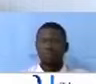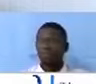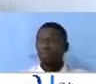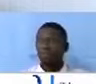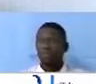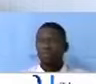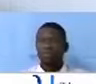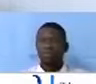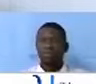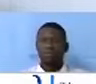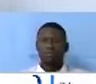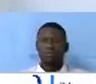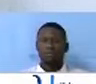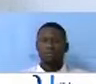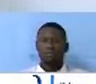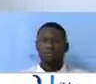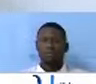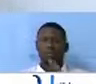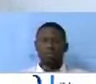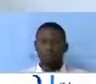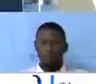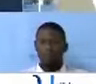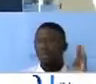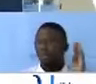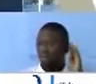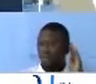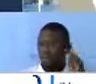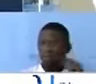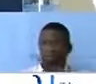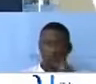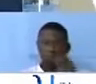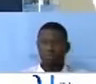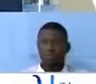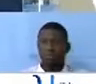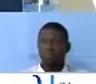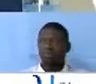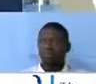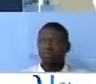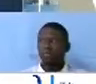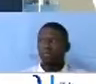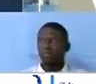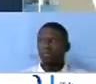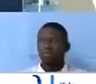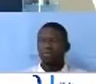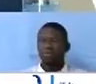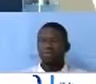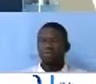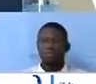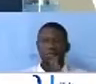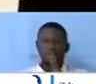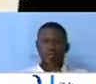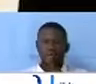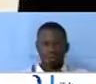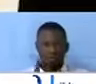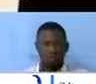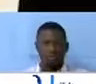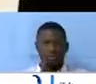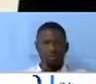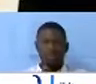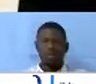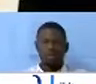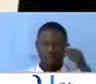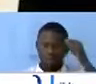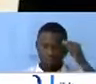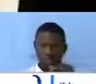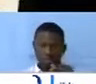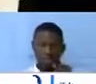Calm down and listen. And listen to the question. Yes. Just a second. Can I remind you